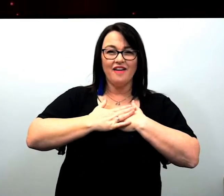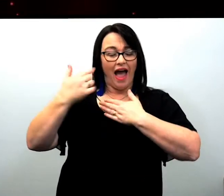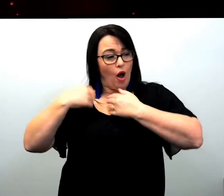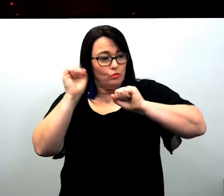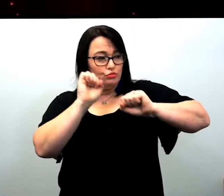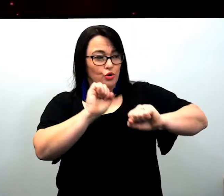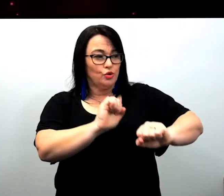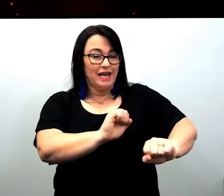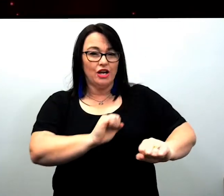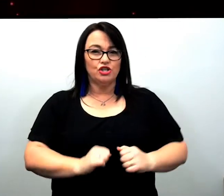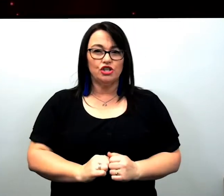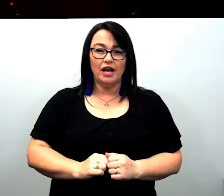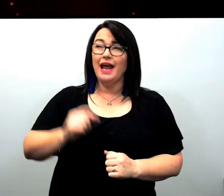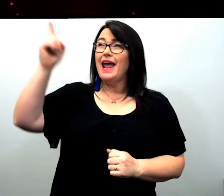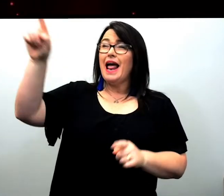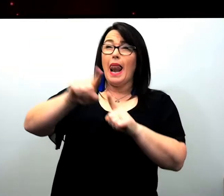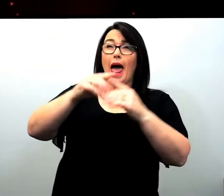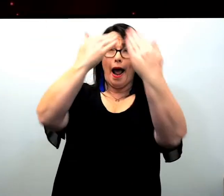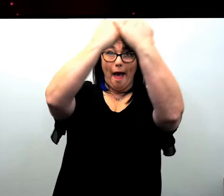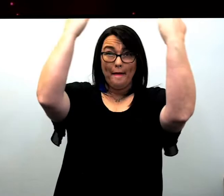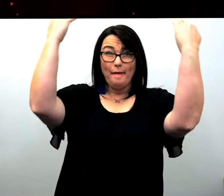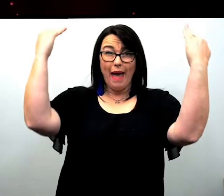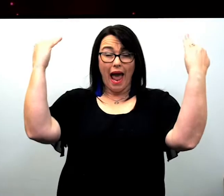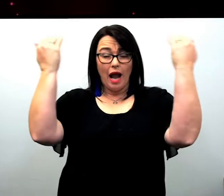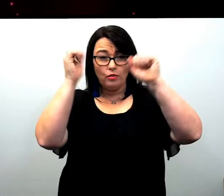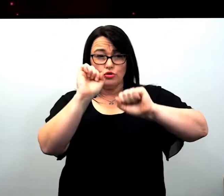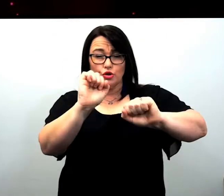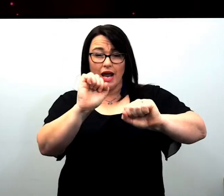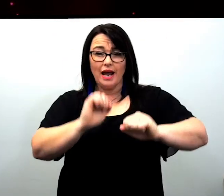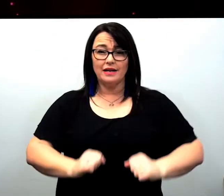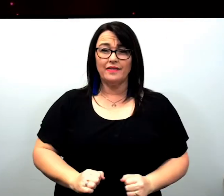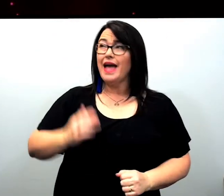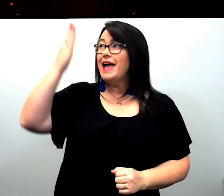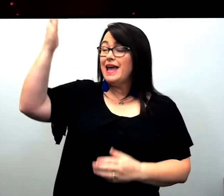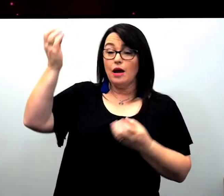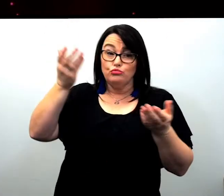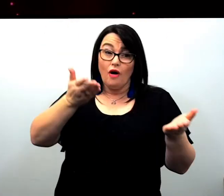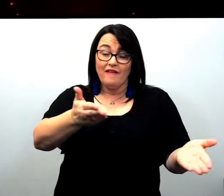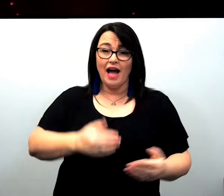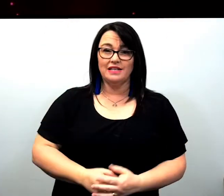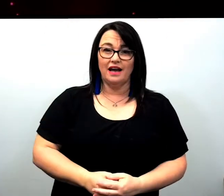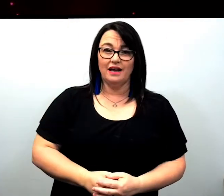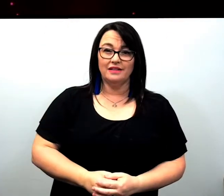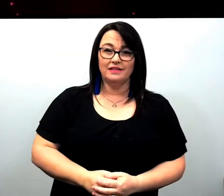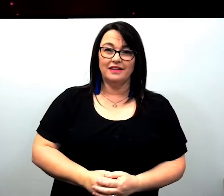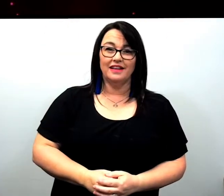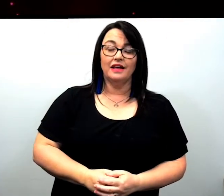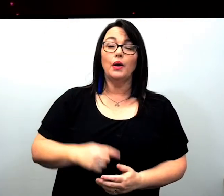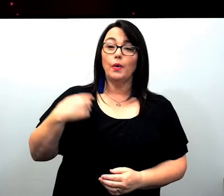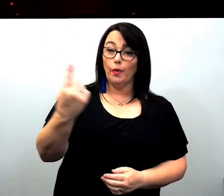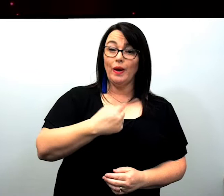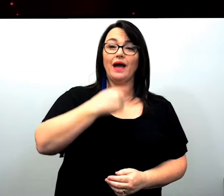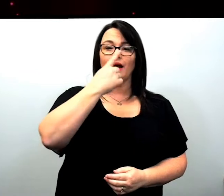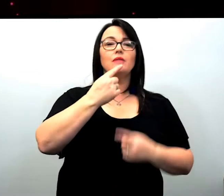protection. He is the banner over us. He is our provider. It's for the proclamation of good news.